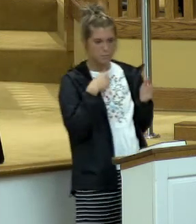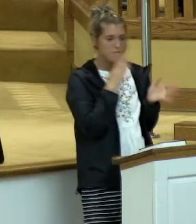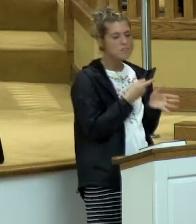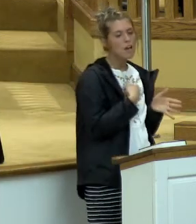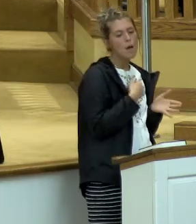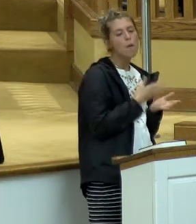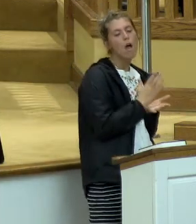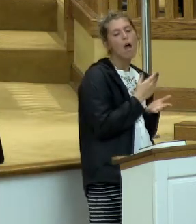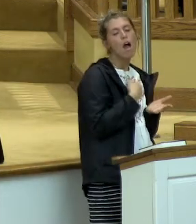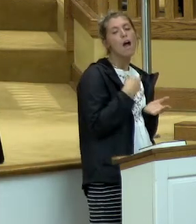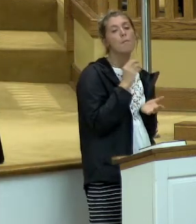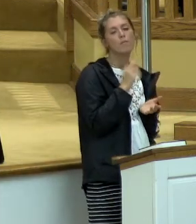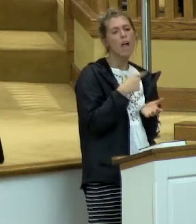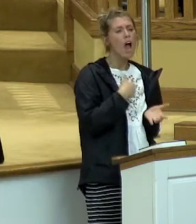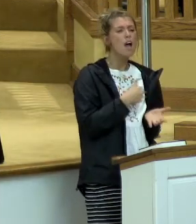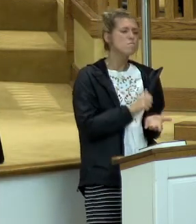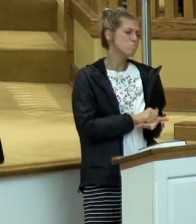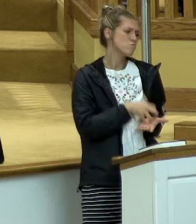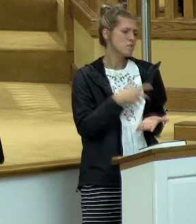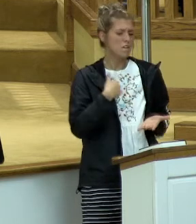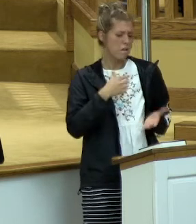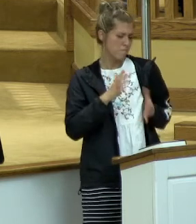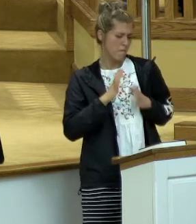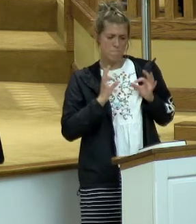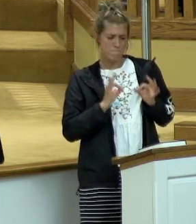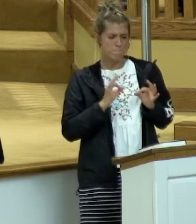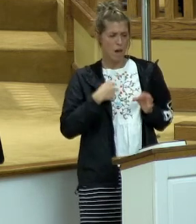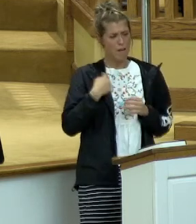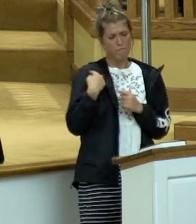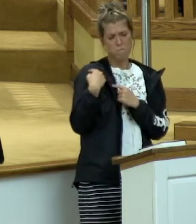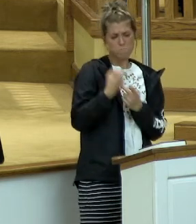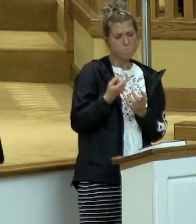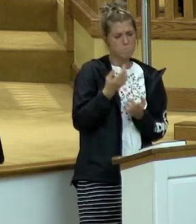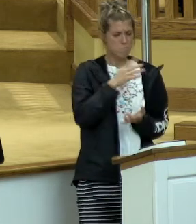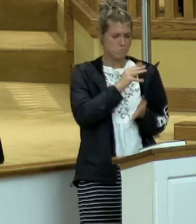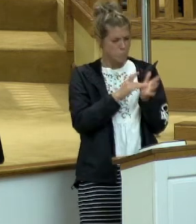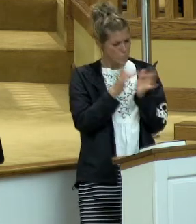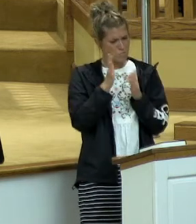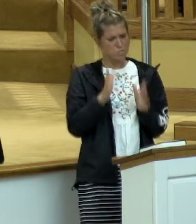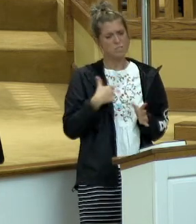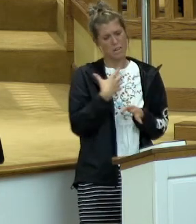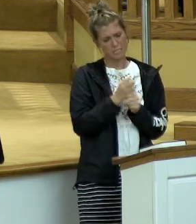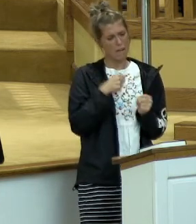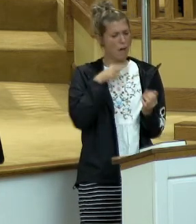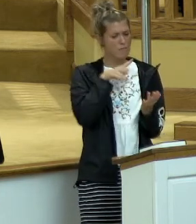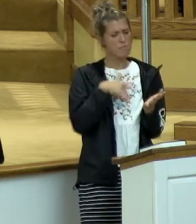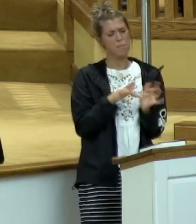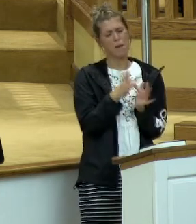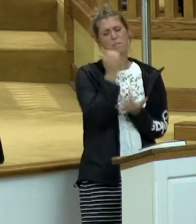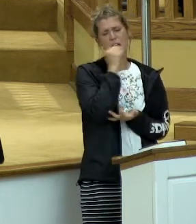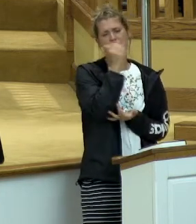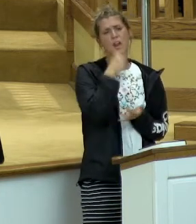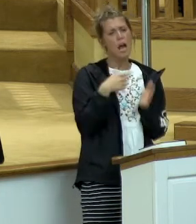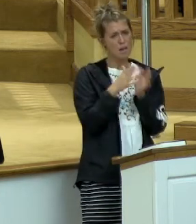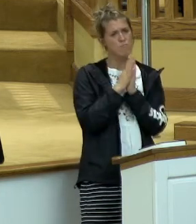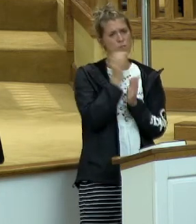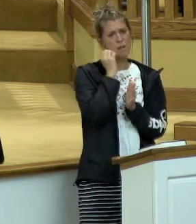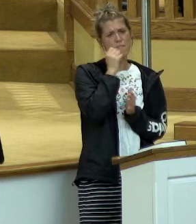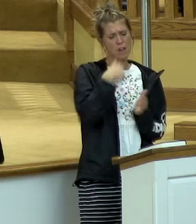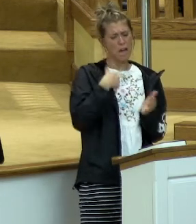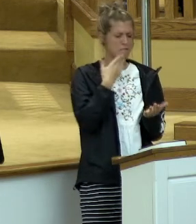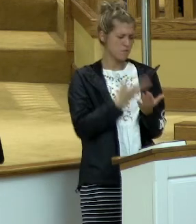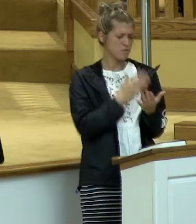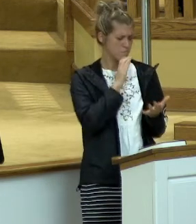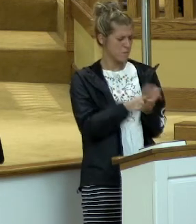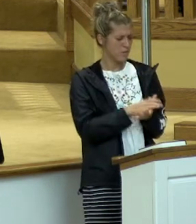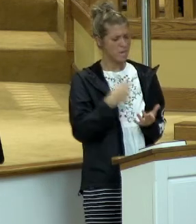that I'm doing okay. I am rich. I am increased with goods. I've been at this a long time. I've been saved for a long time. I read my Bible every day. I have a prayer life. I have a